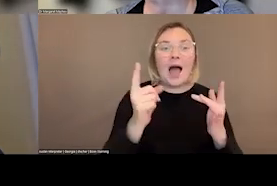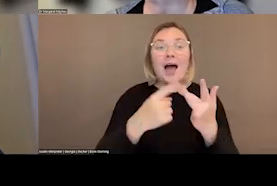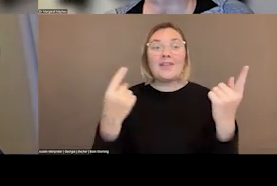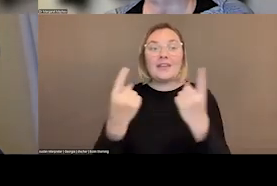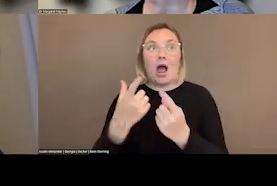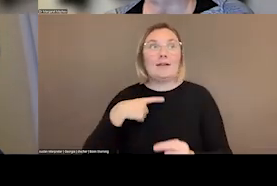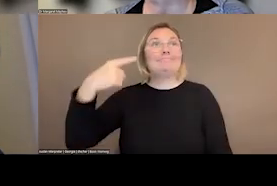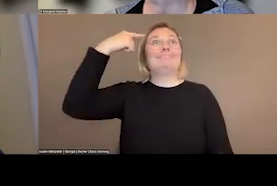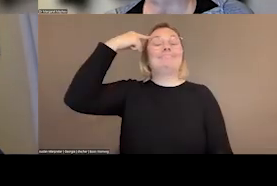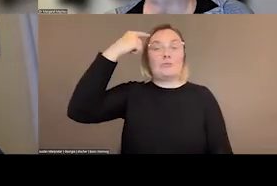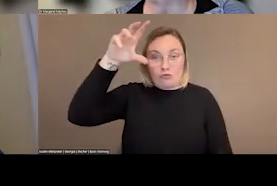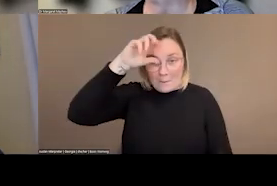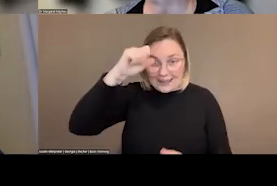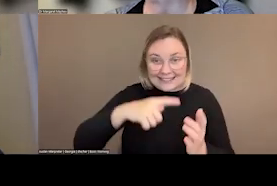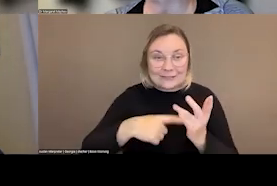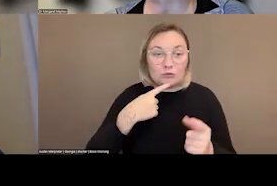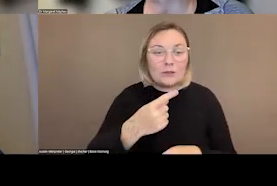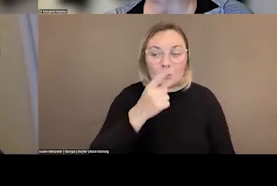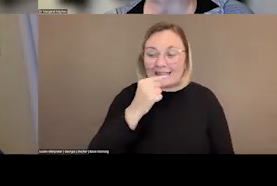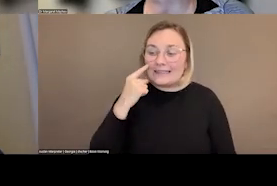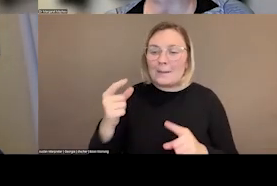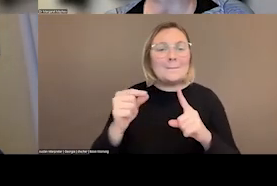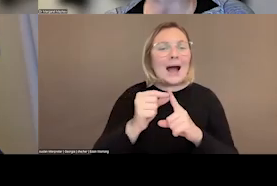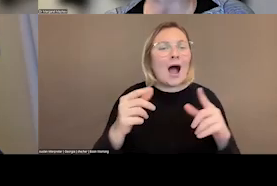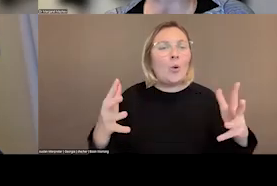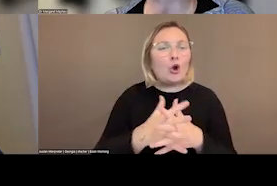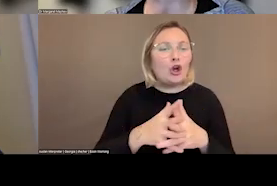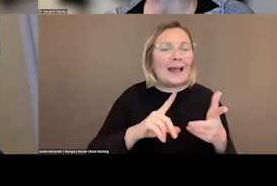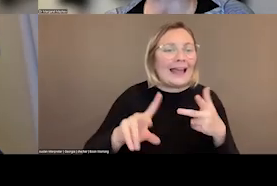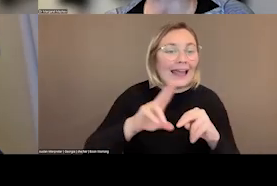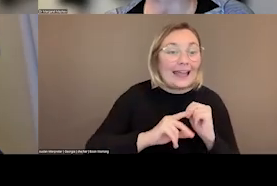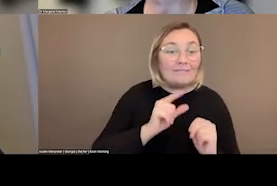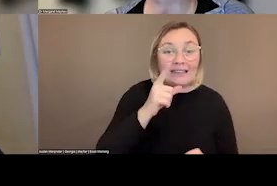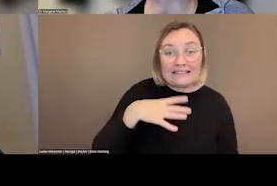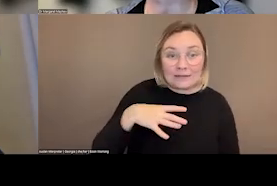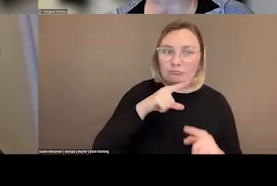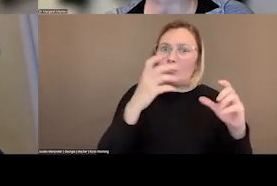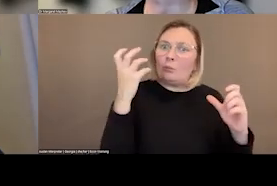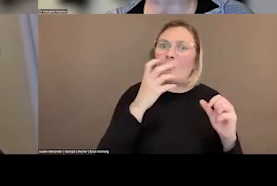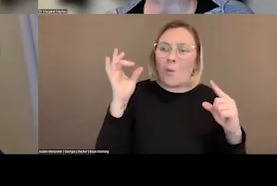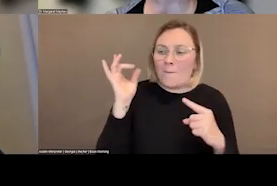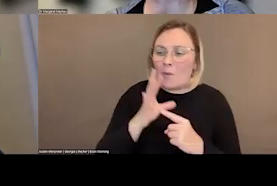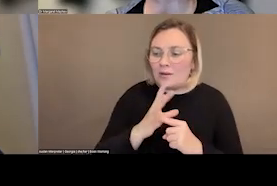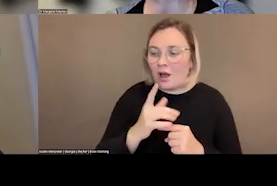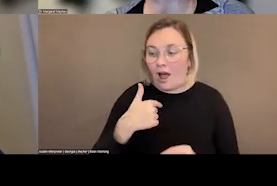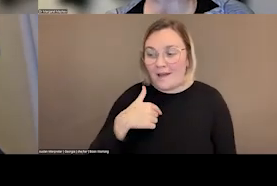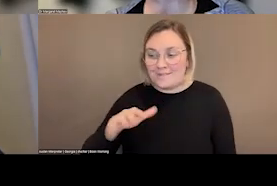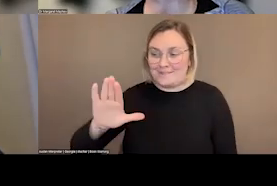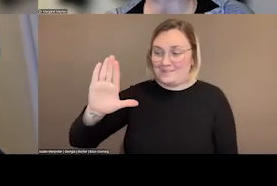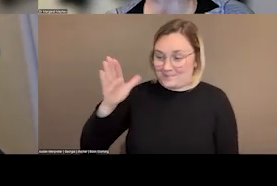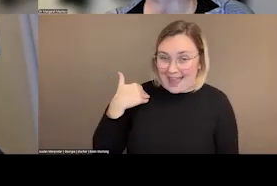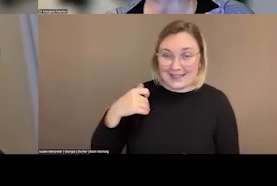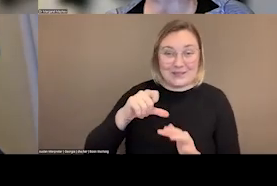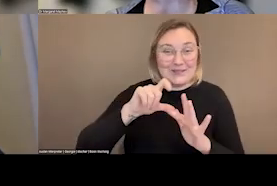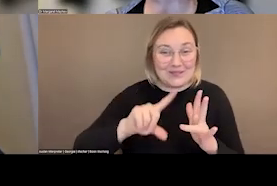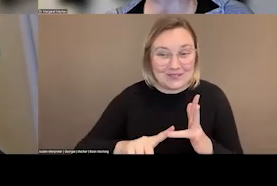just remembered to mention, we can see password if applicable, and this is very important because I mean I've done it. Applicants